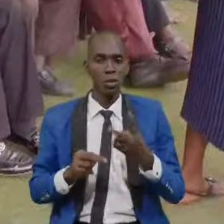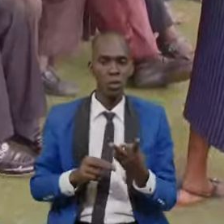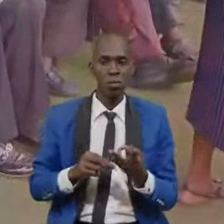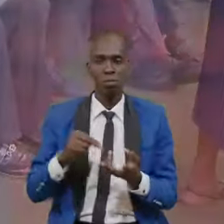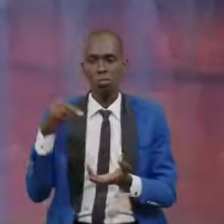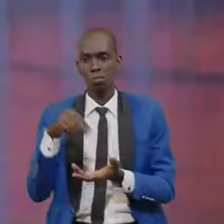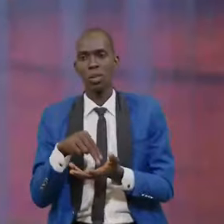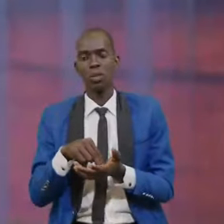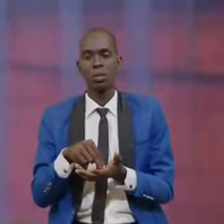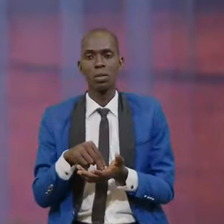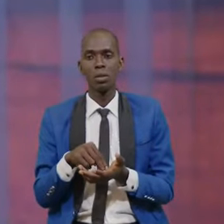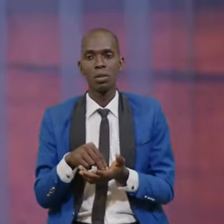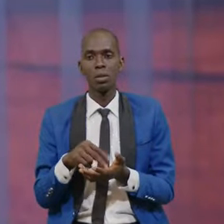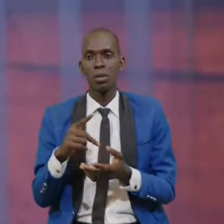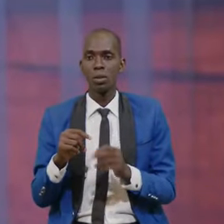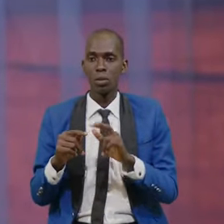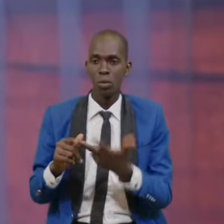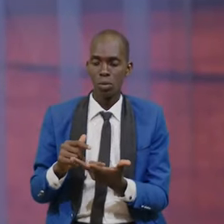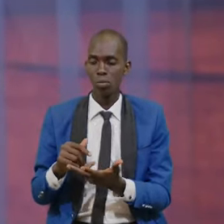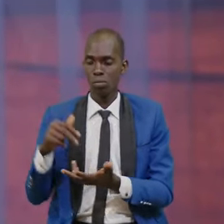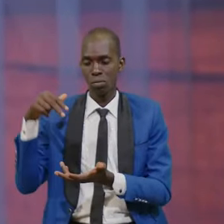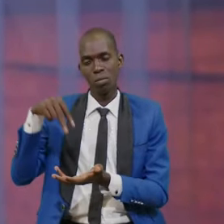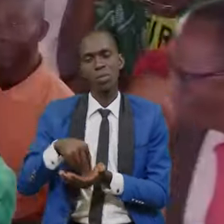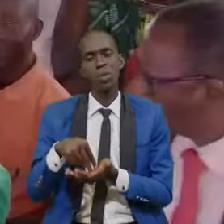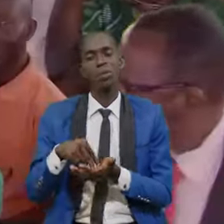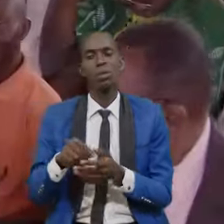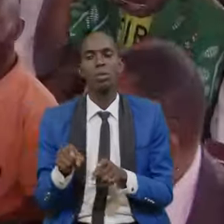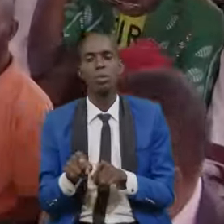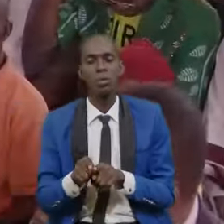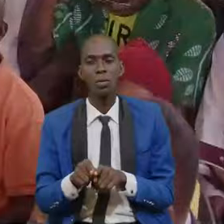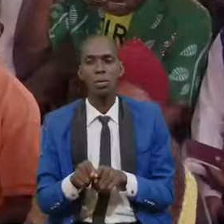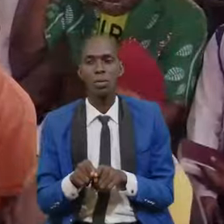got up. The third one got up.